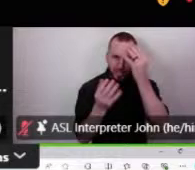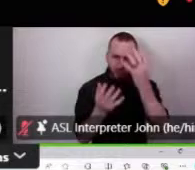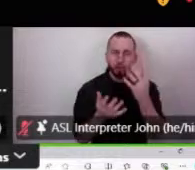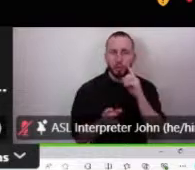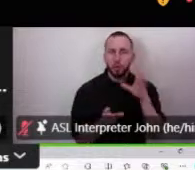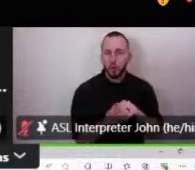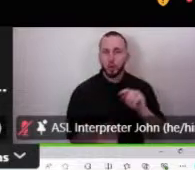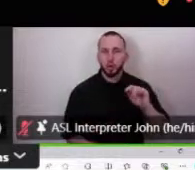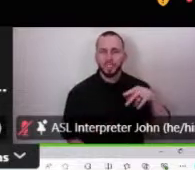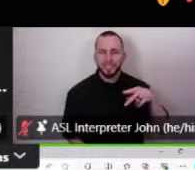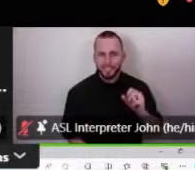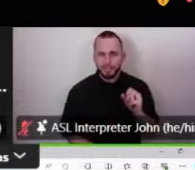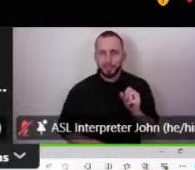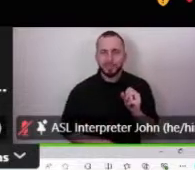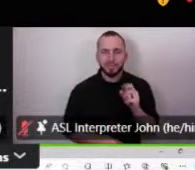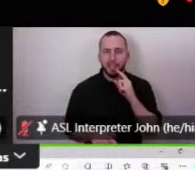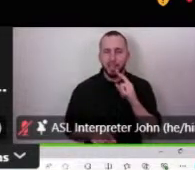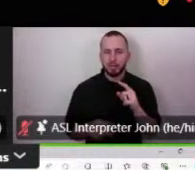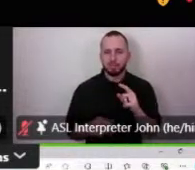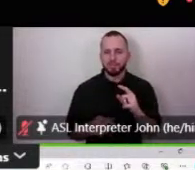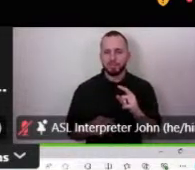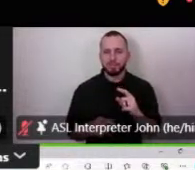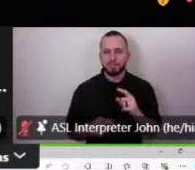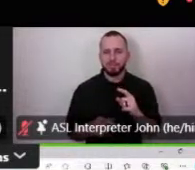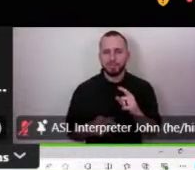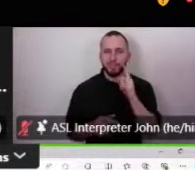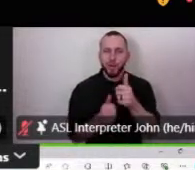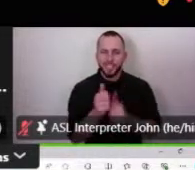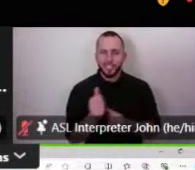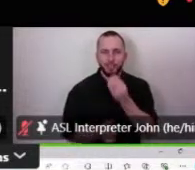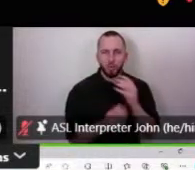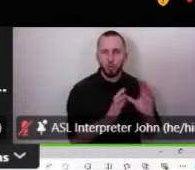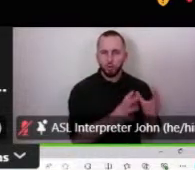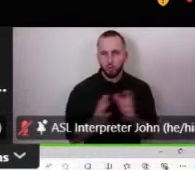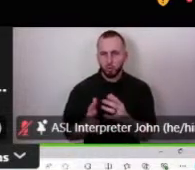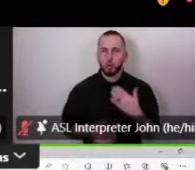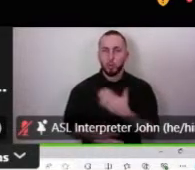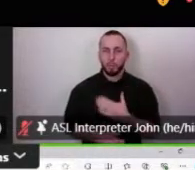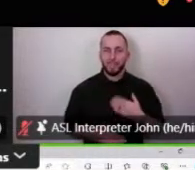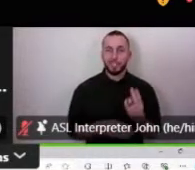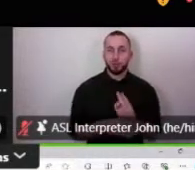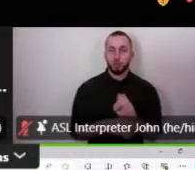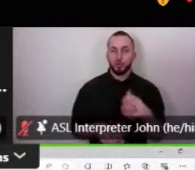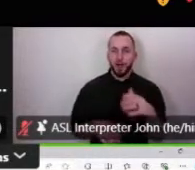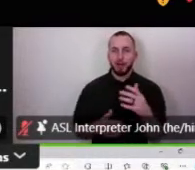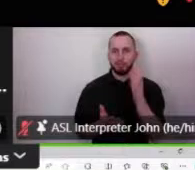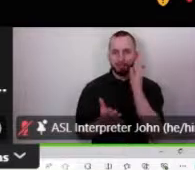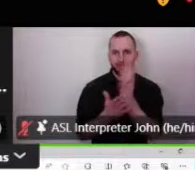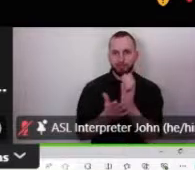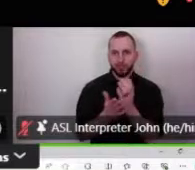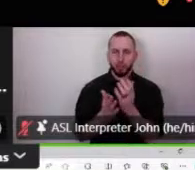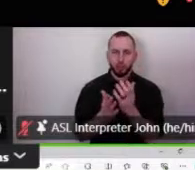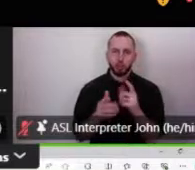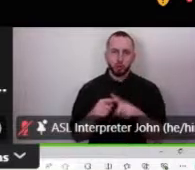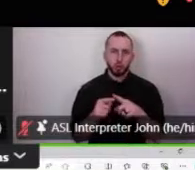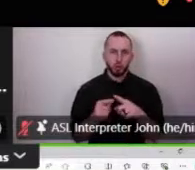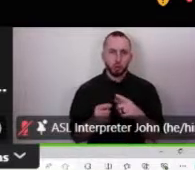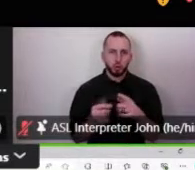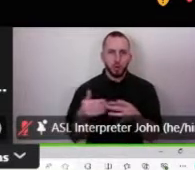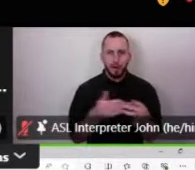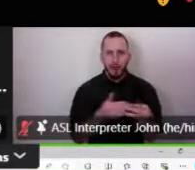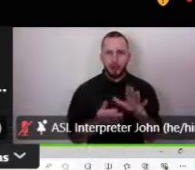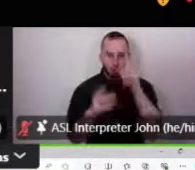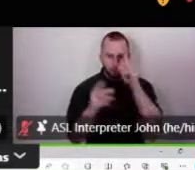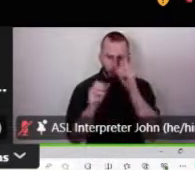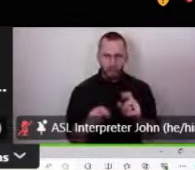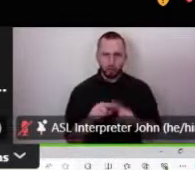each food group I just talked about. So please use that infographic to help guide some of your strategies to finding foods